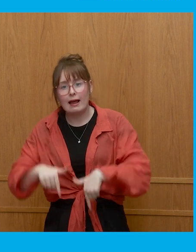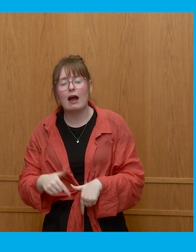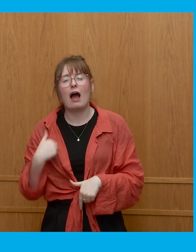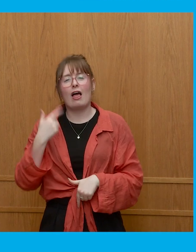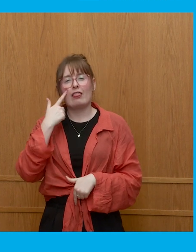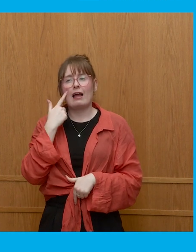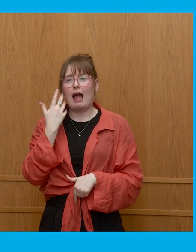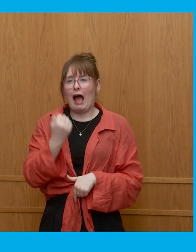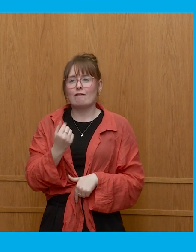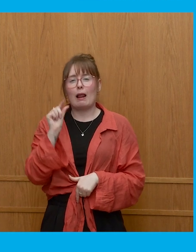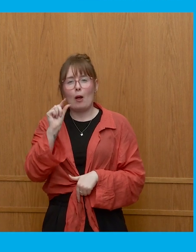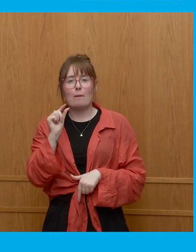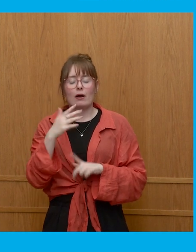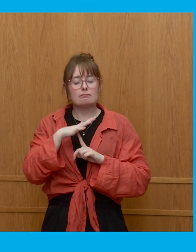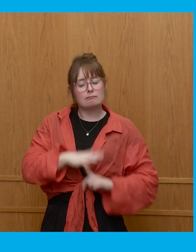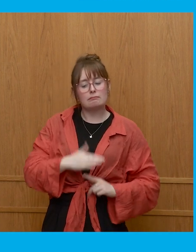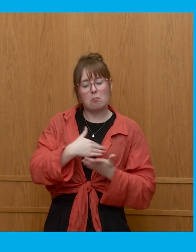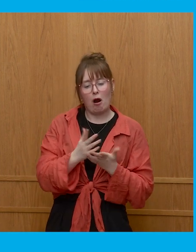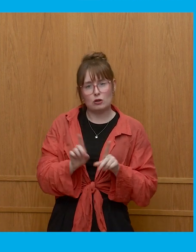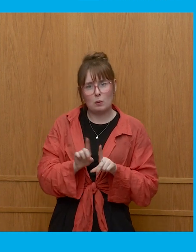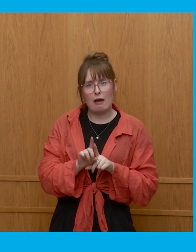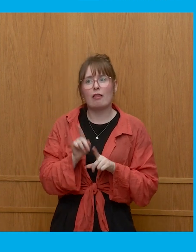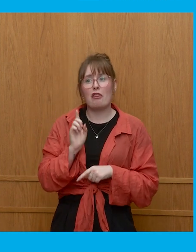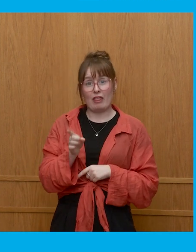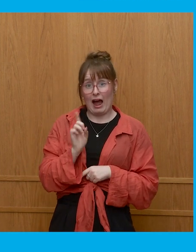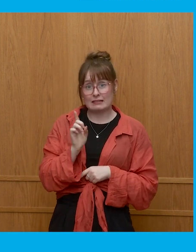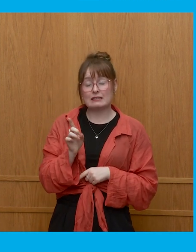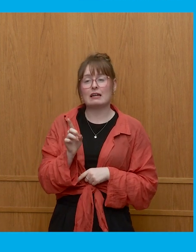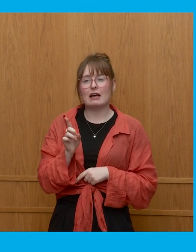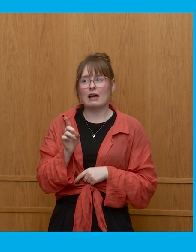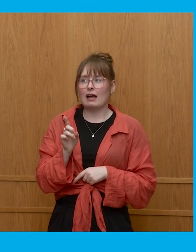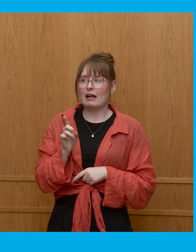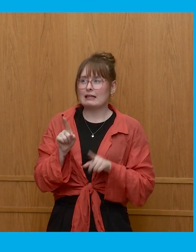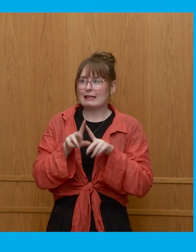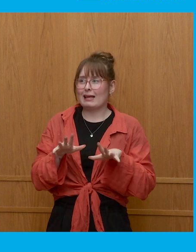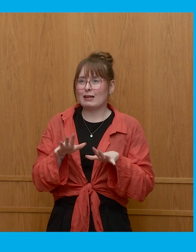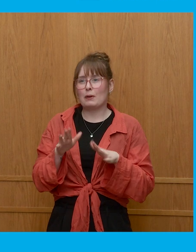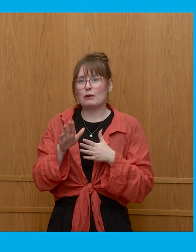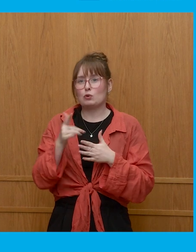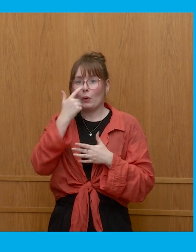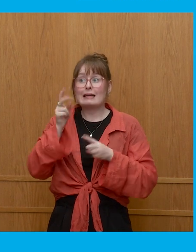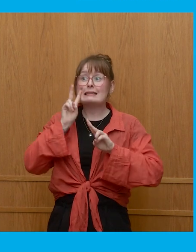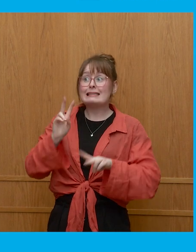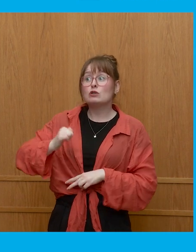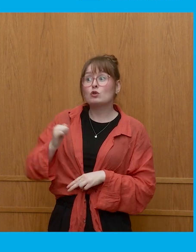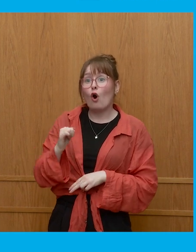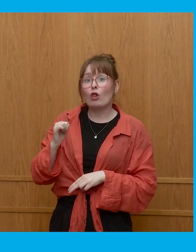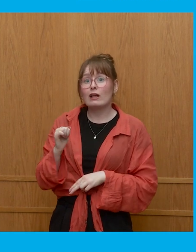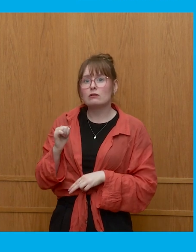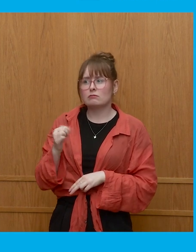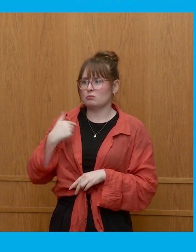that outside perspective, saw, in a way, I think you saw Scotland in a way that we didn't see